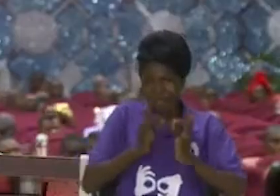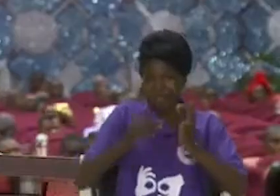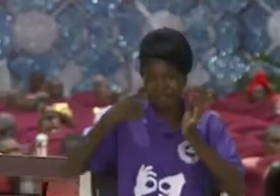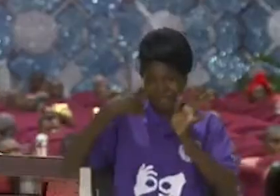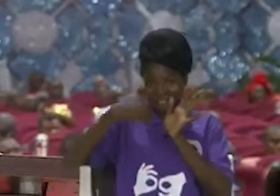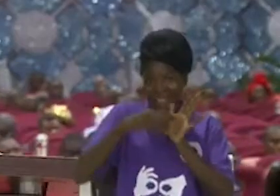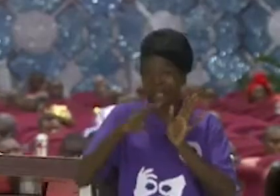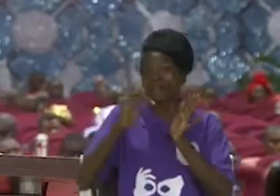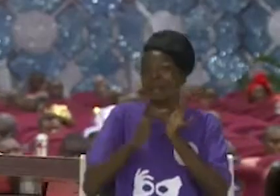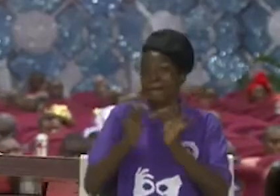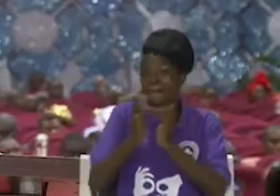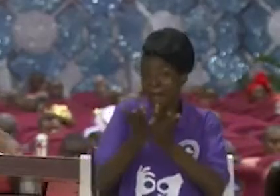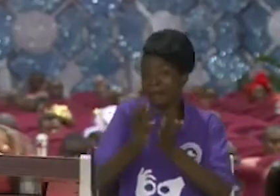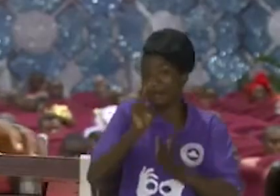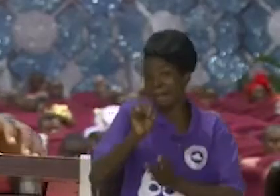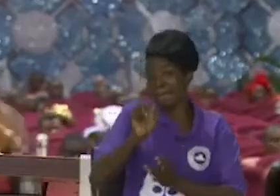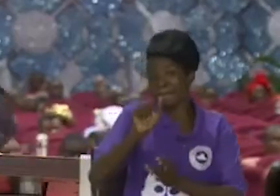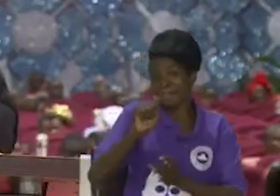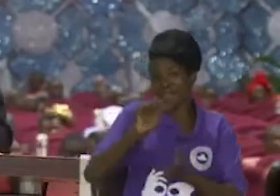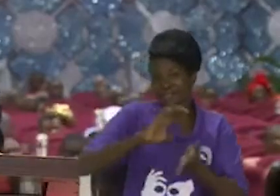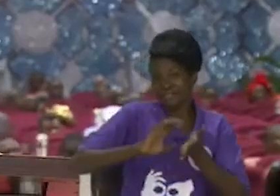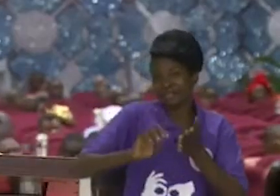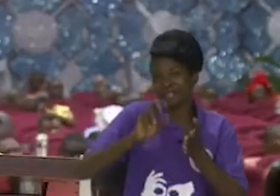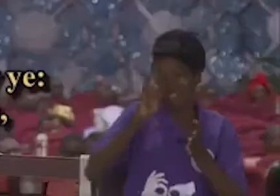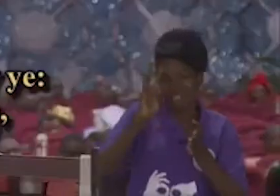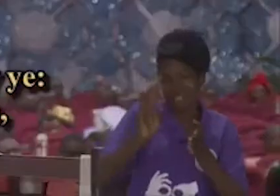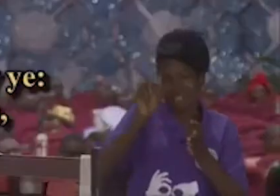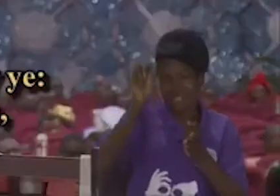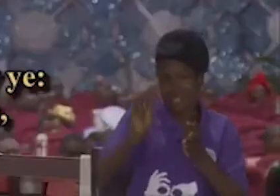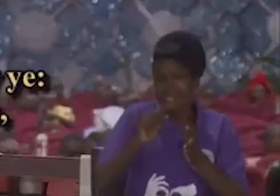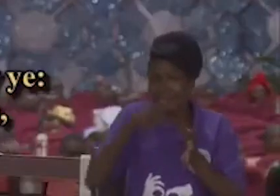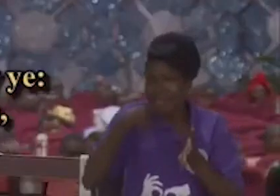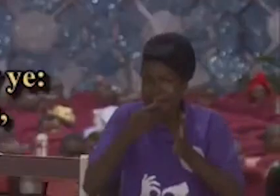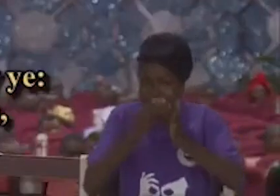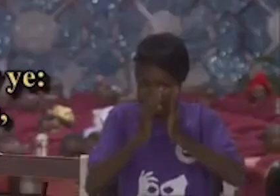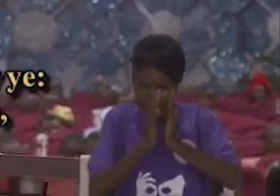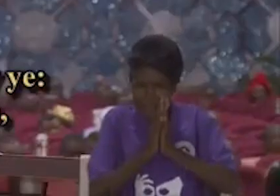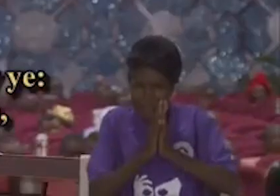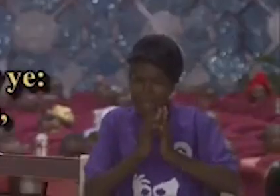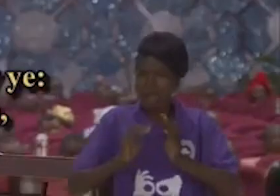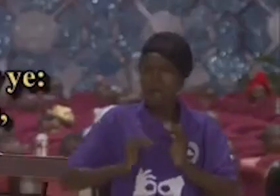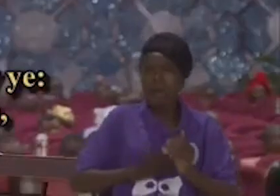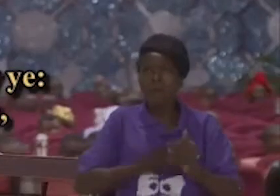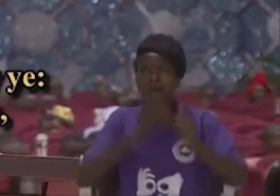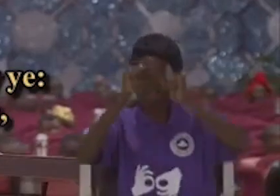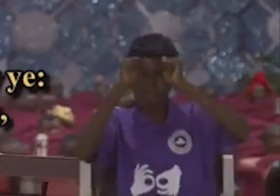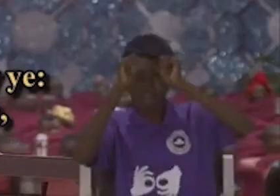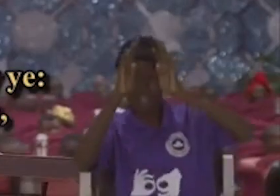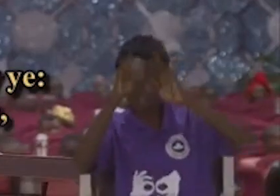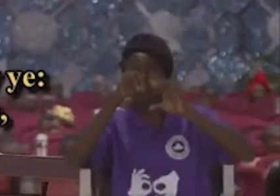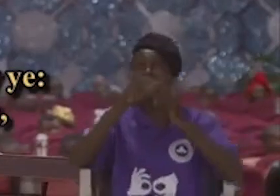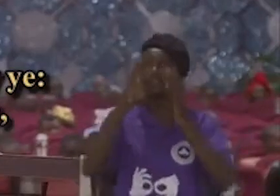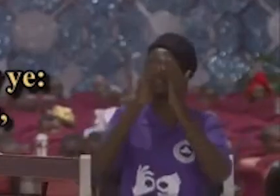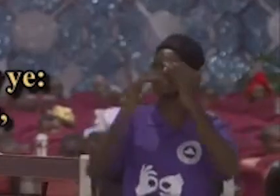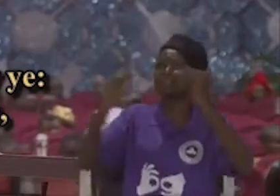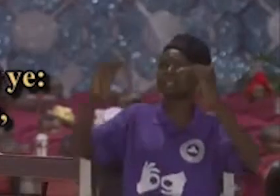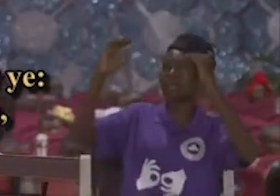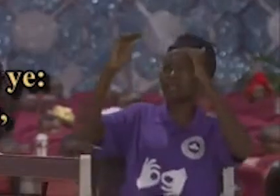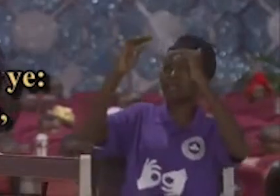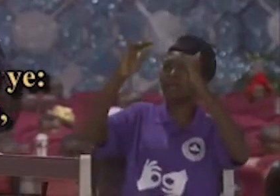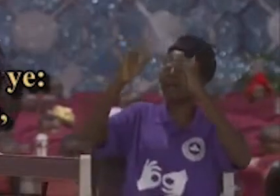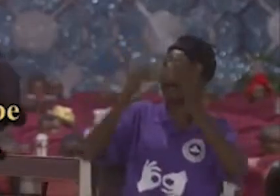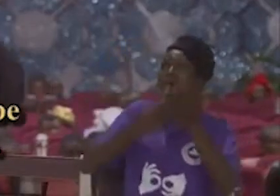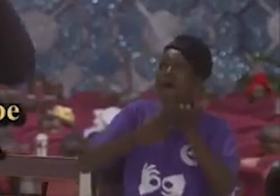10, Matthew chapter 6 and verse 9 and 10, he said they should pray this way, our Father who art in heaven, hallowed be thy name. He said,